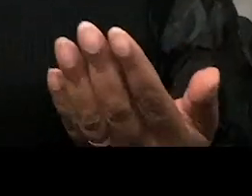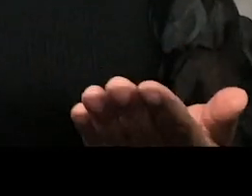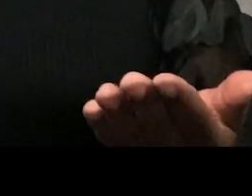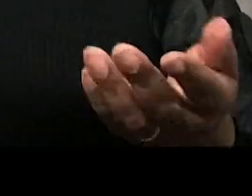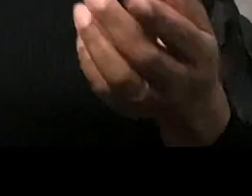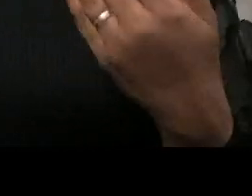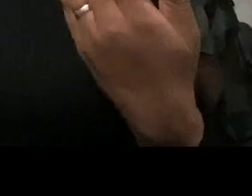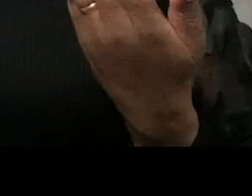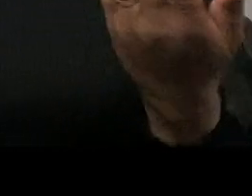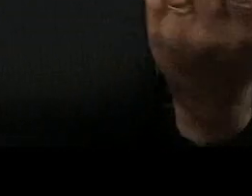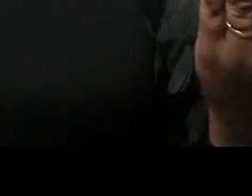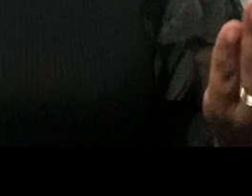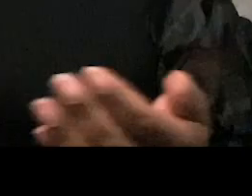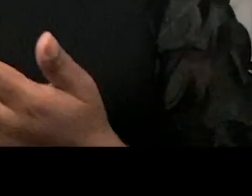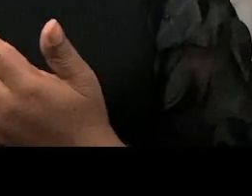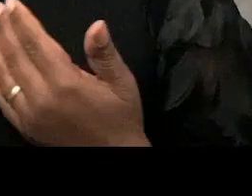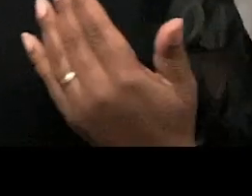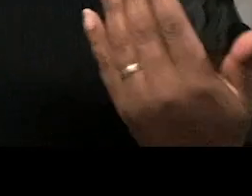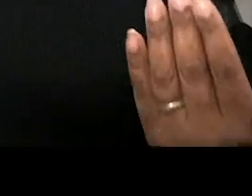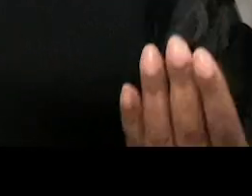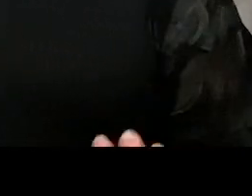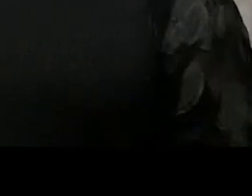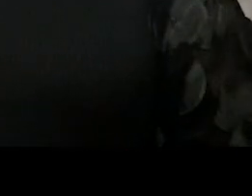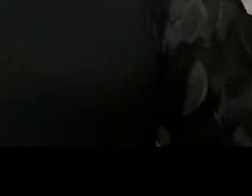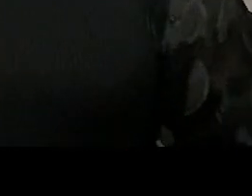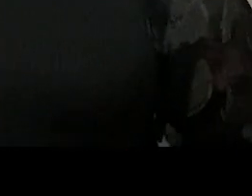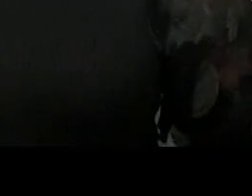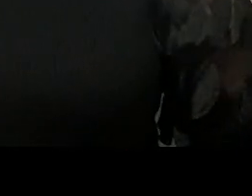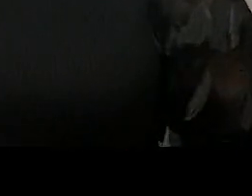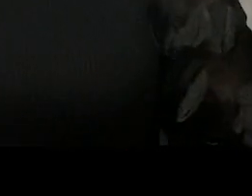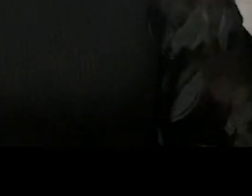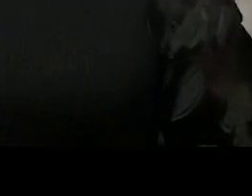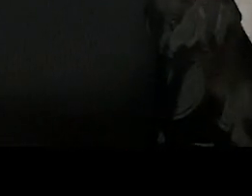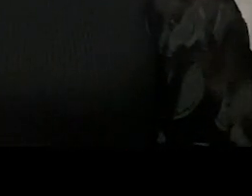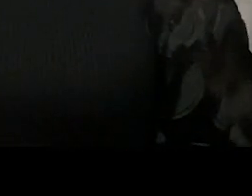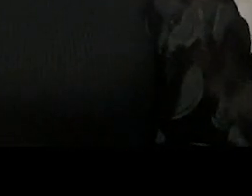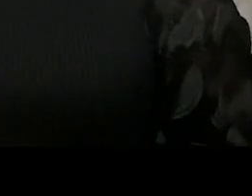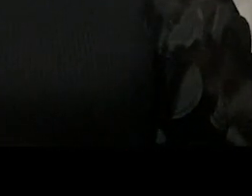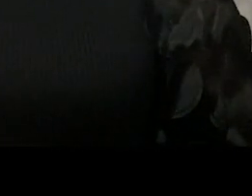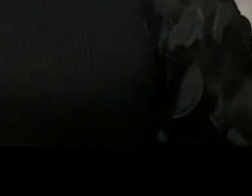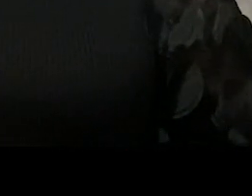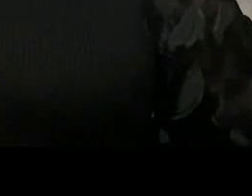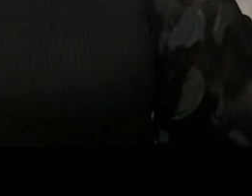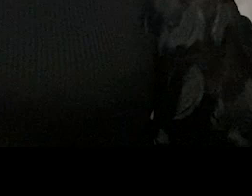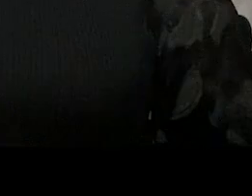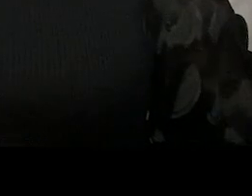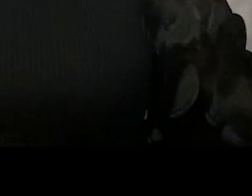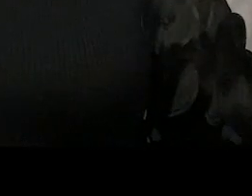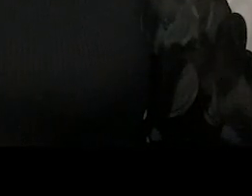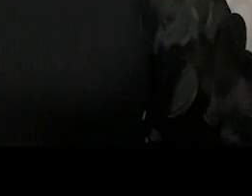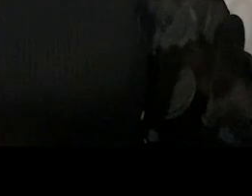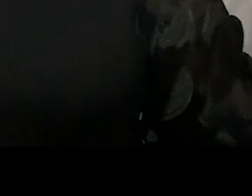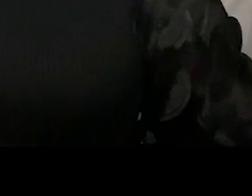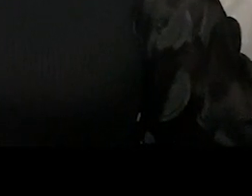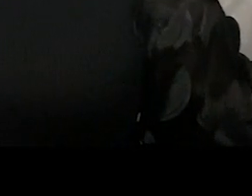Temple, you are the voice, we are your song. You are a God,